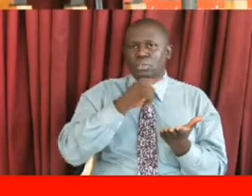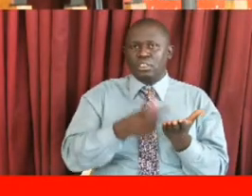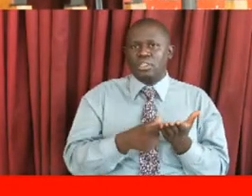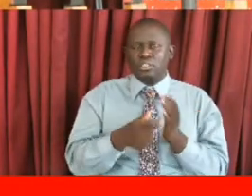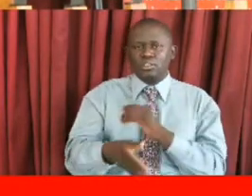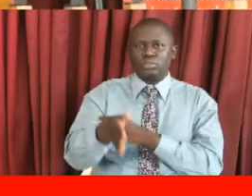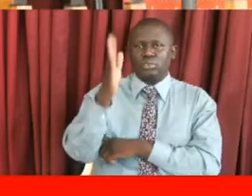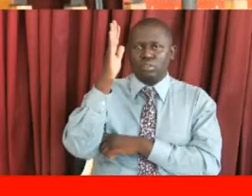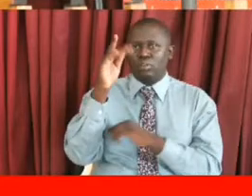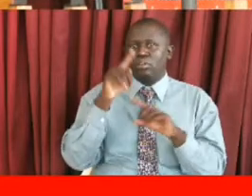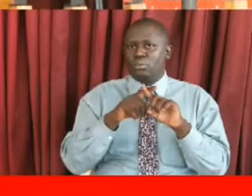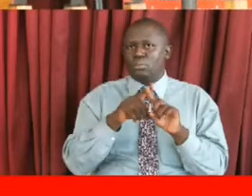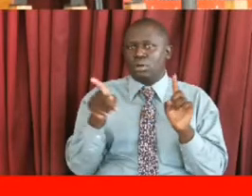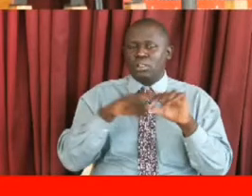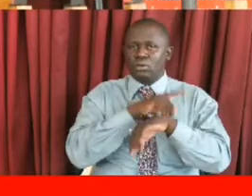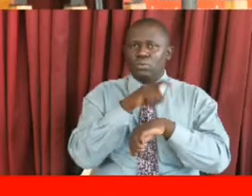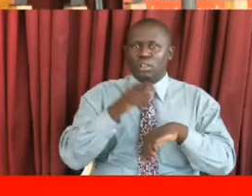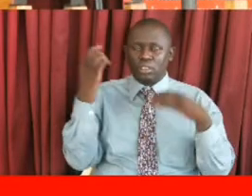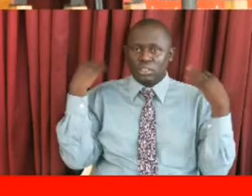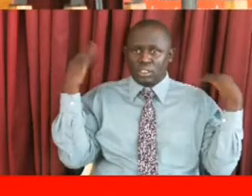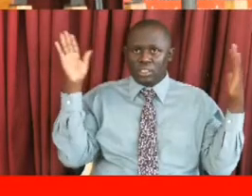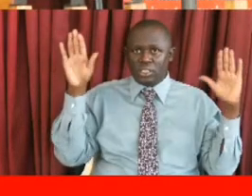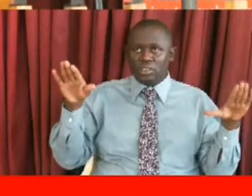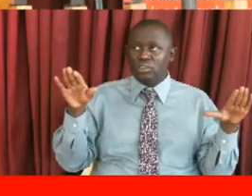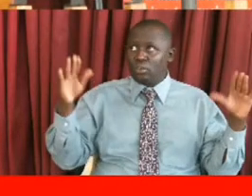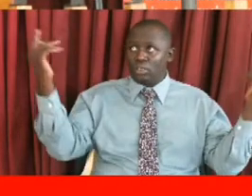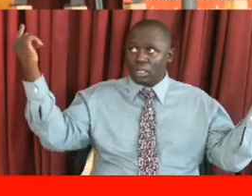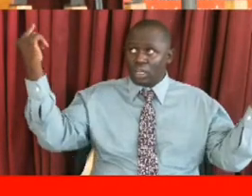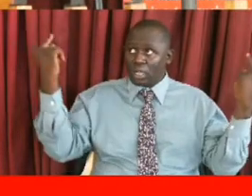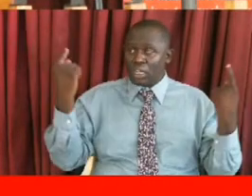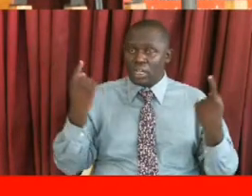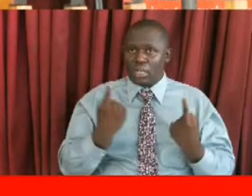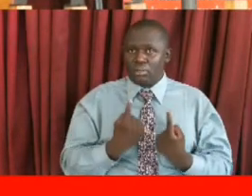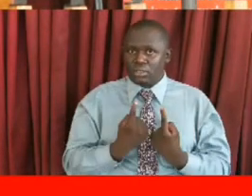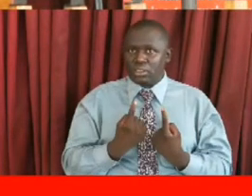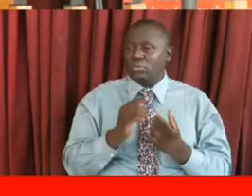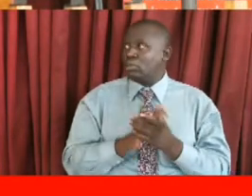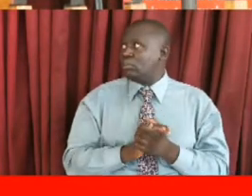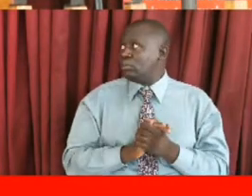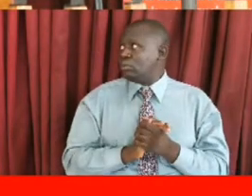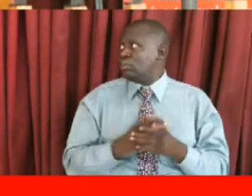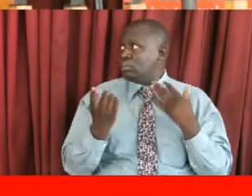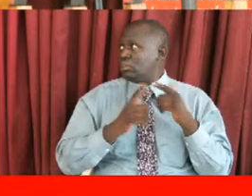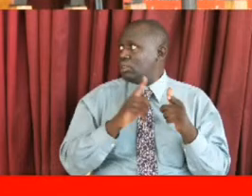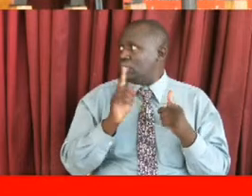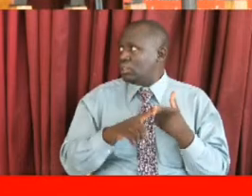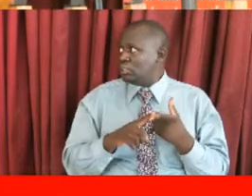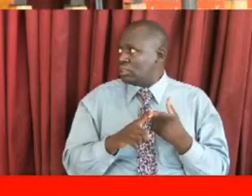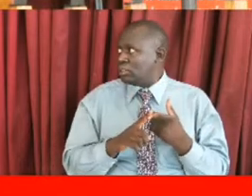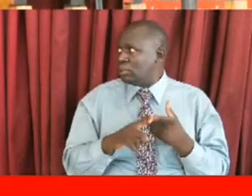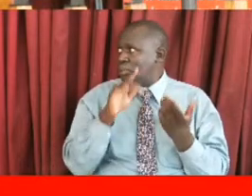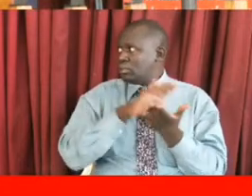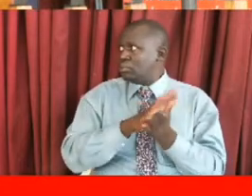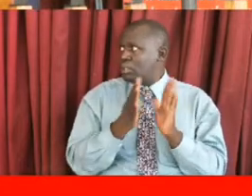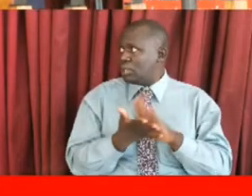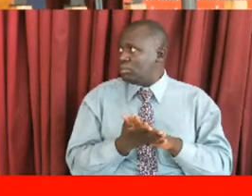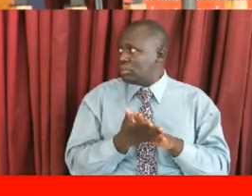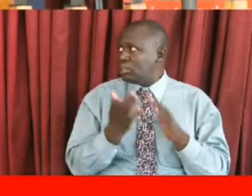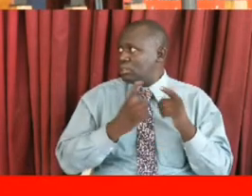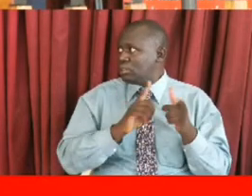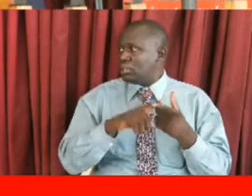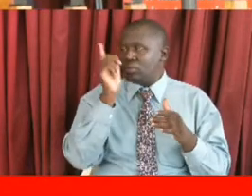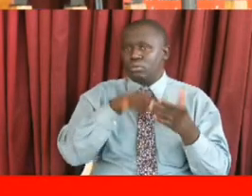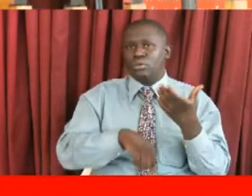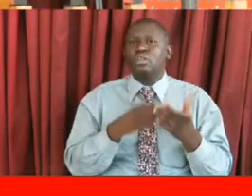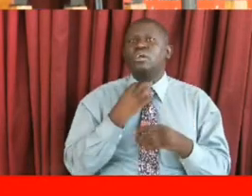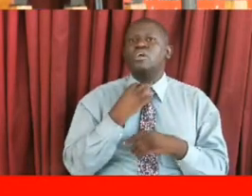God but when the angel of the Lord moves down it becomes then a voice